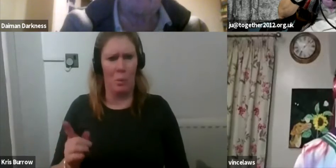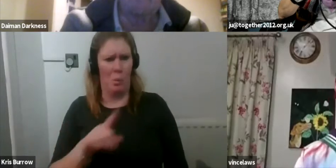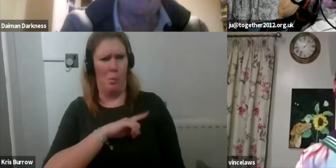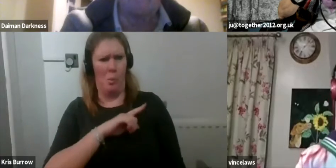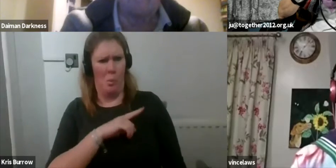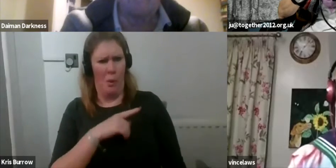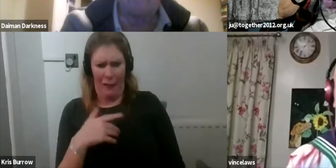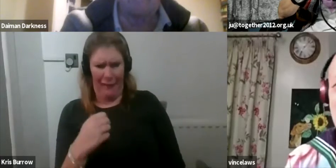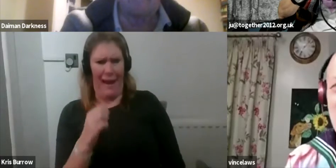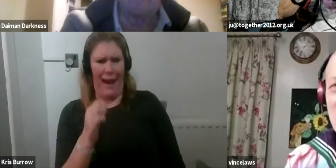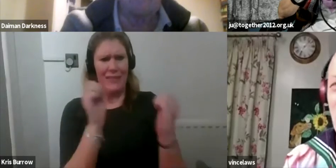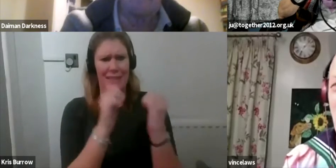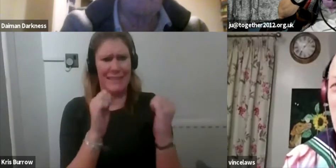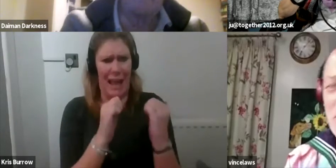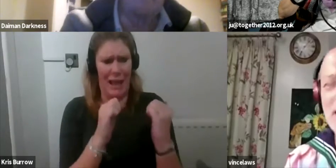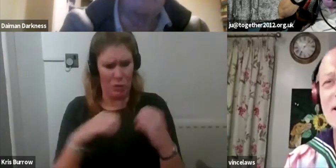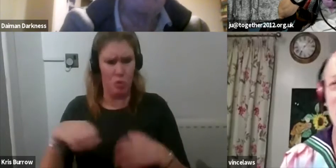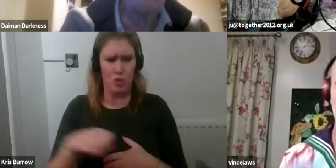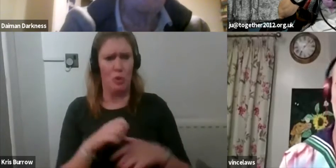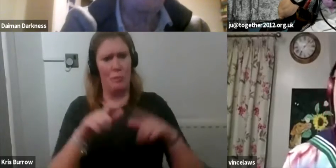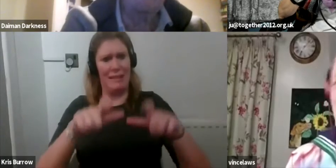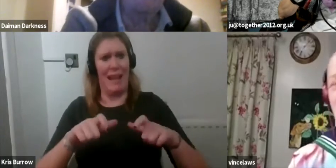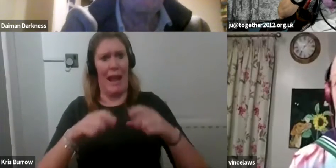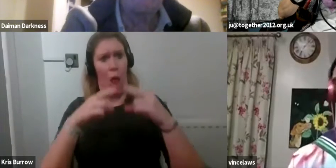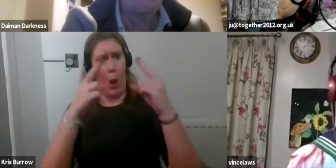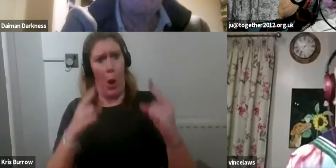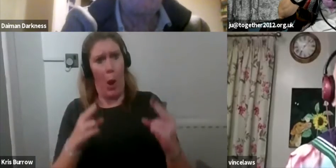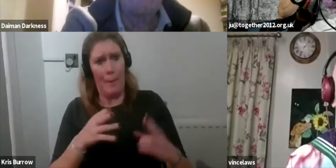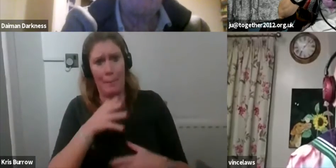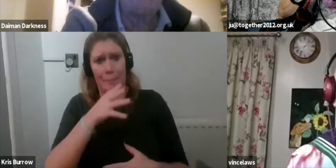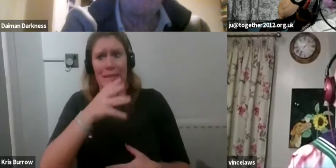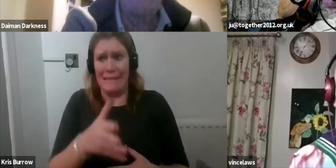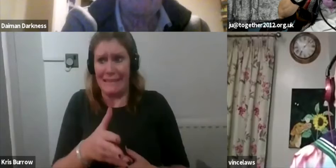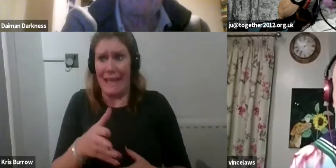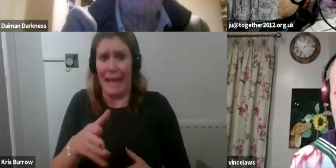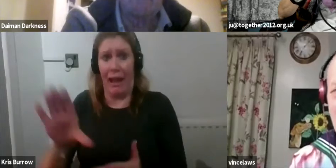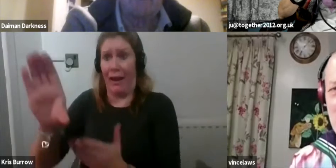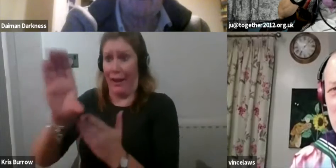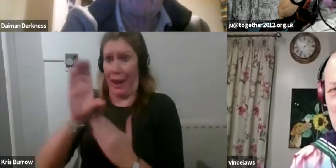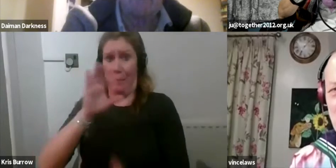be staying at home and being sick and claiming your benefits or whatever it is.